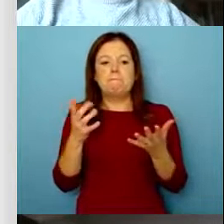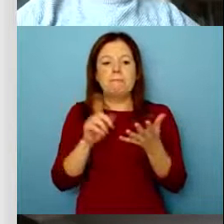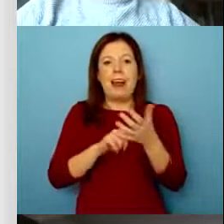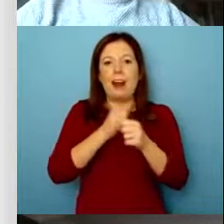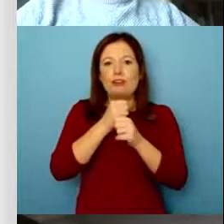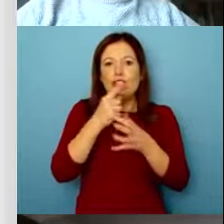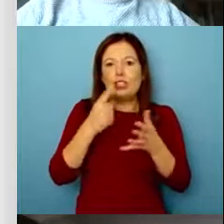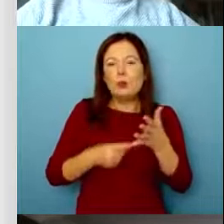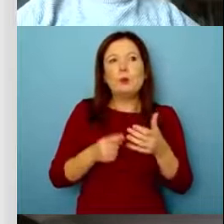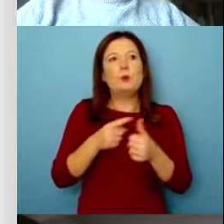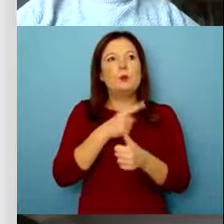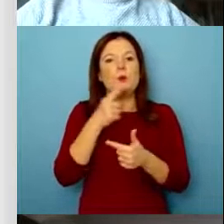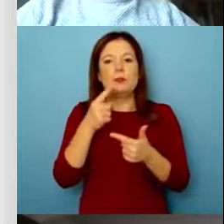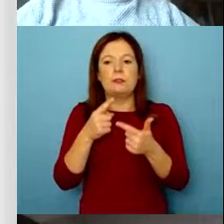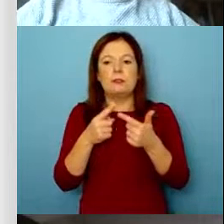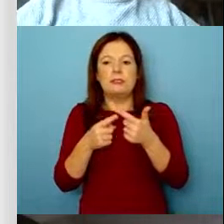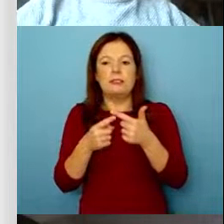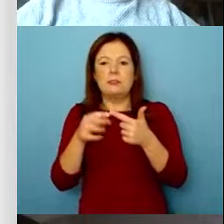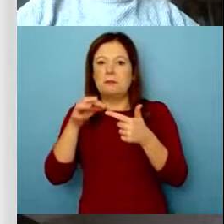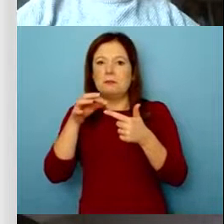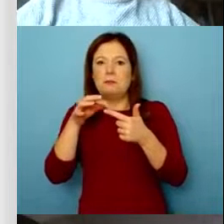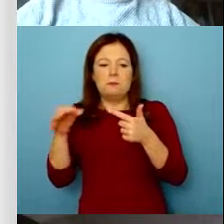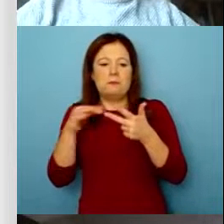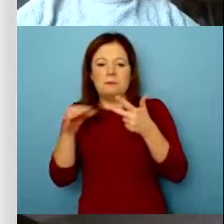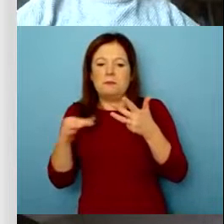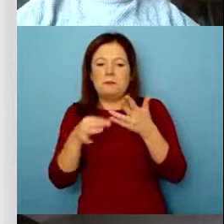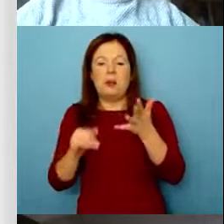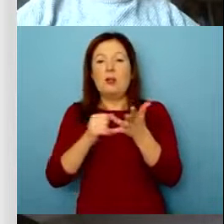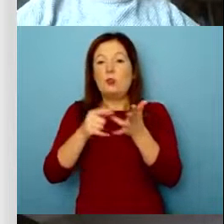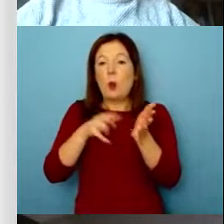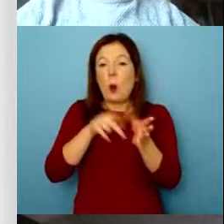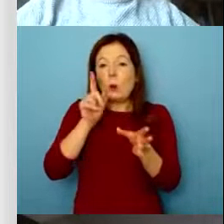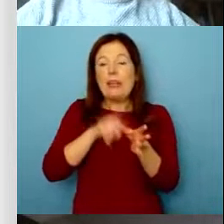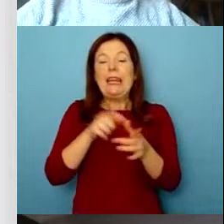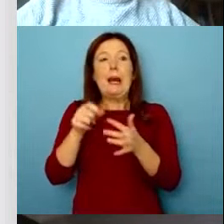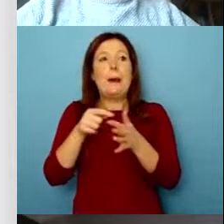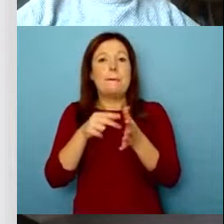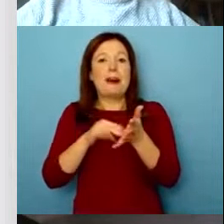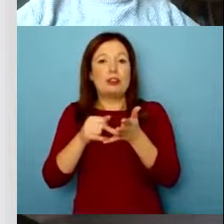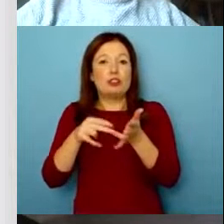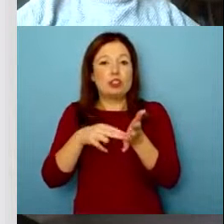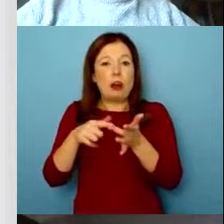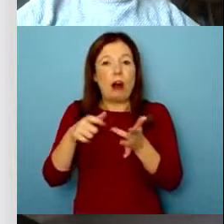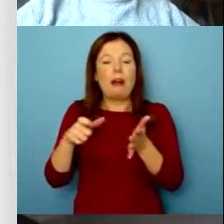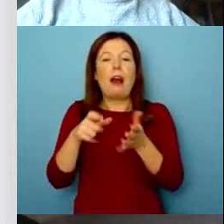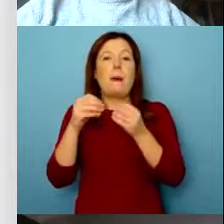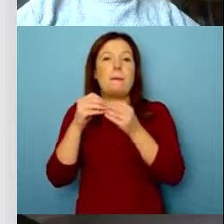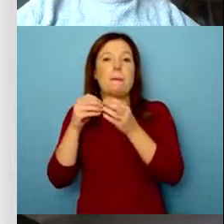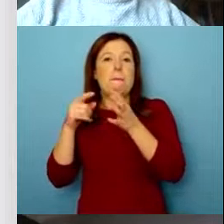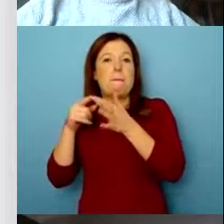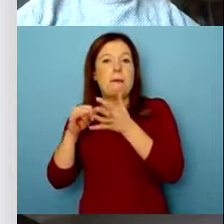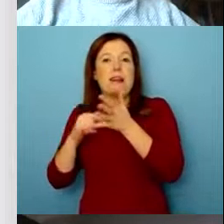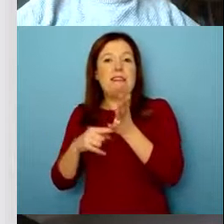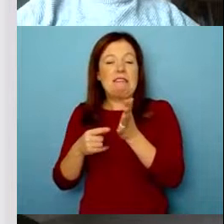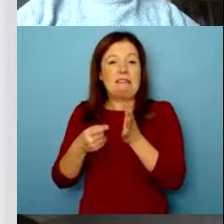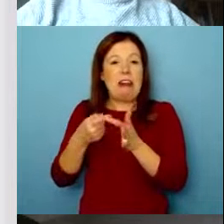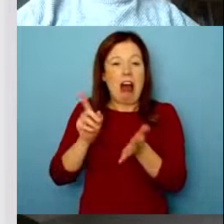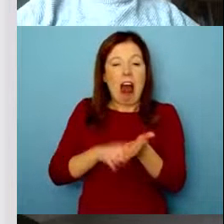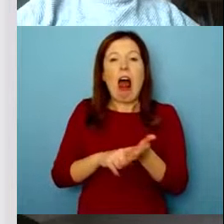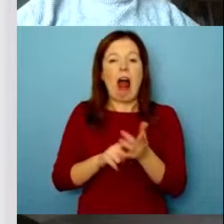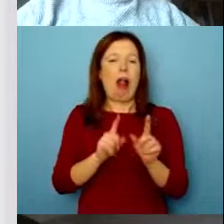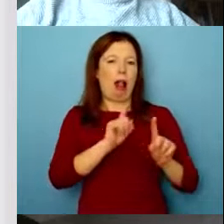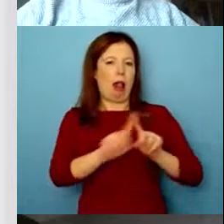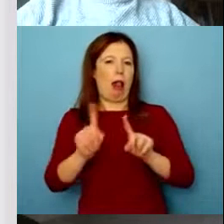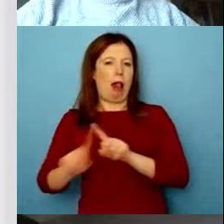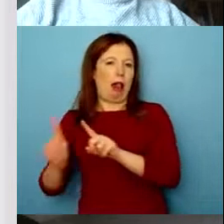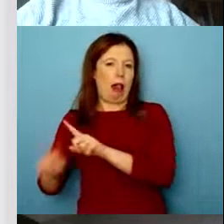LG, Fire TVs, Sony, Panasonic, Vestel, to name but a few. The